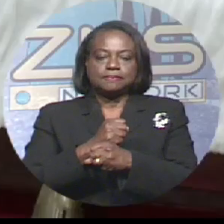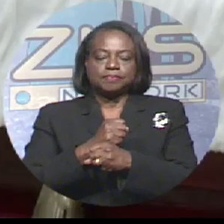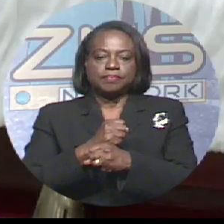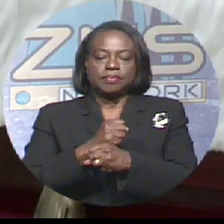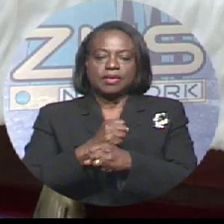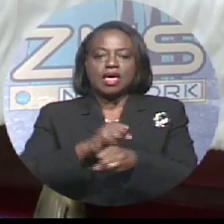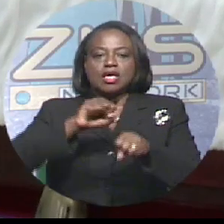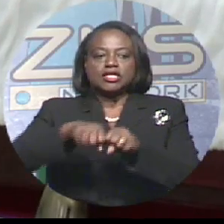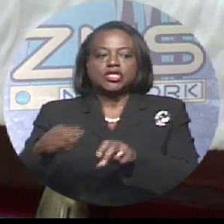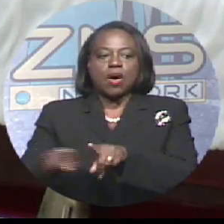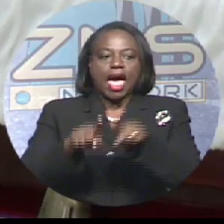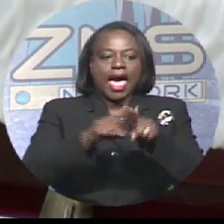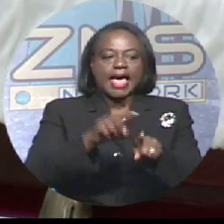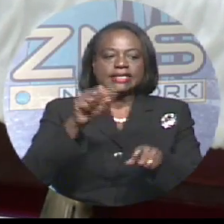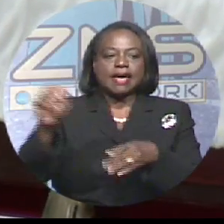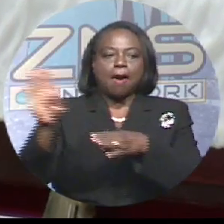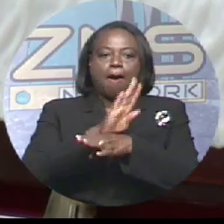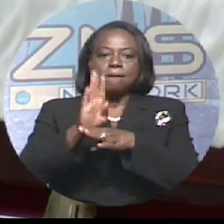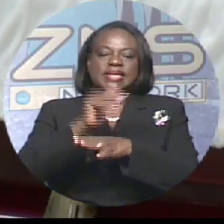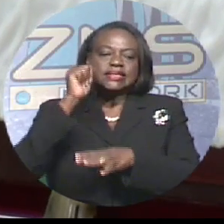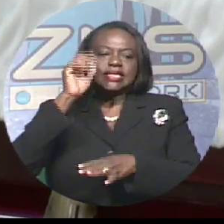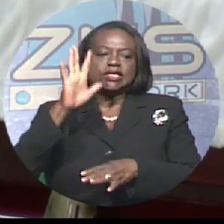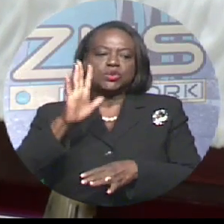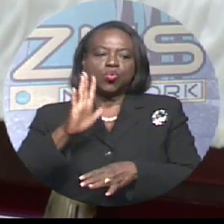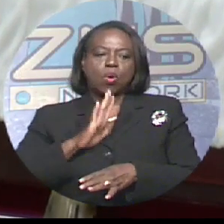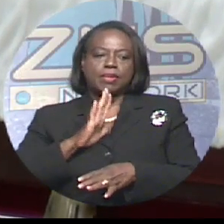So as a businesswoman,